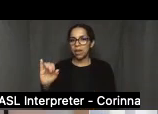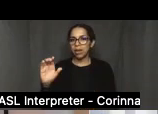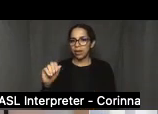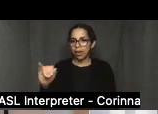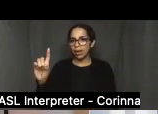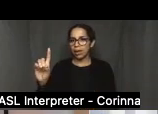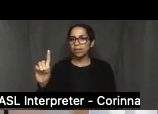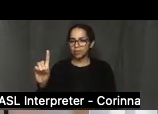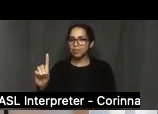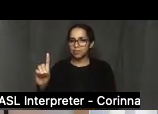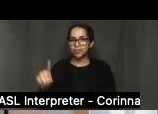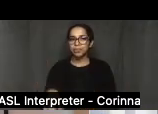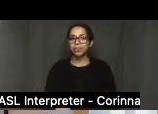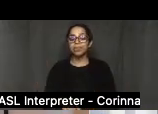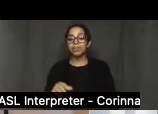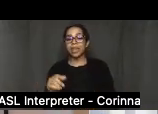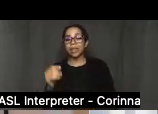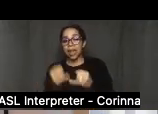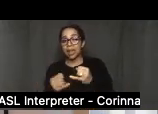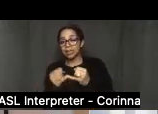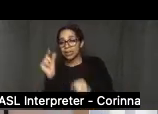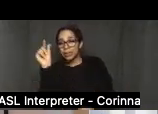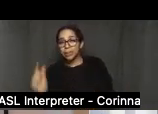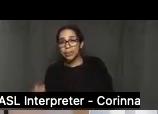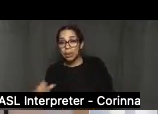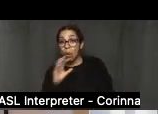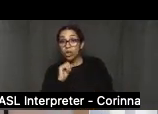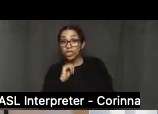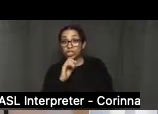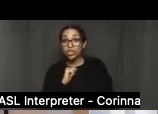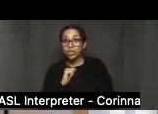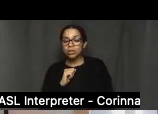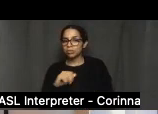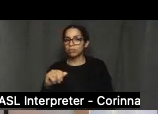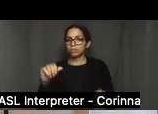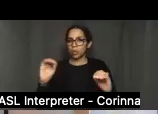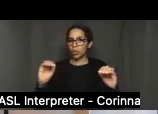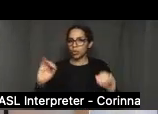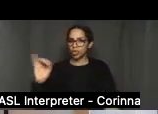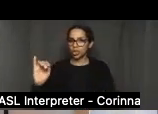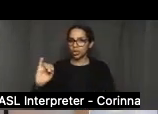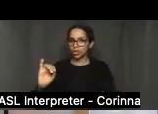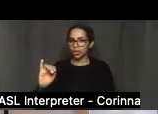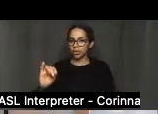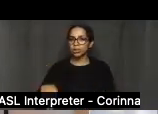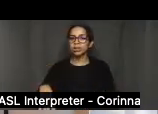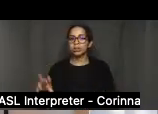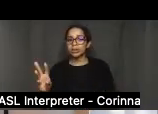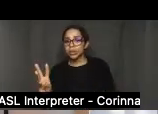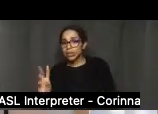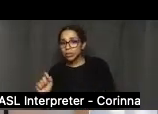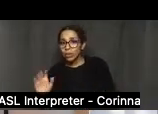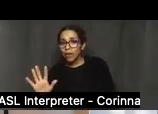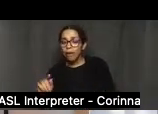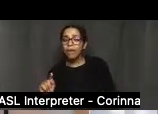And then lastly, on these orange tabs, this is the uninsured rate. So again, you see 6.5, we see